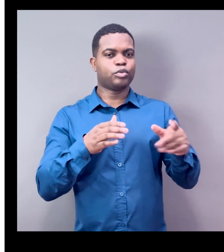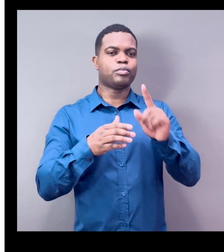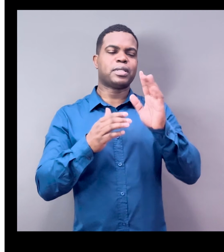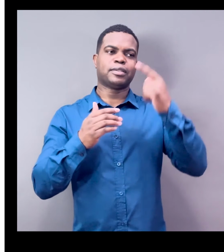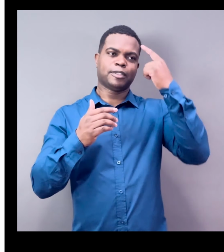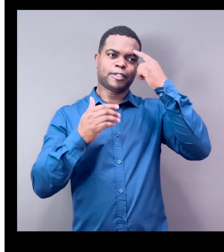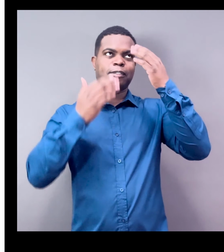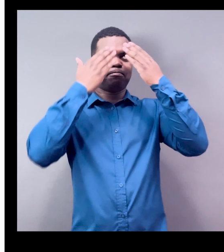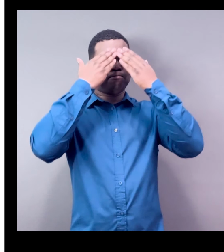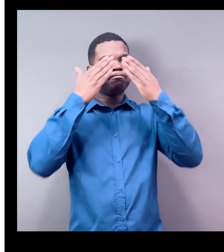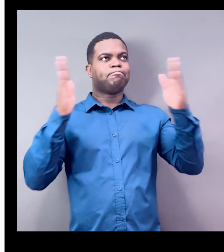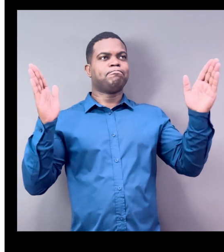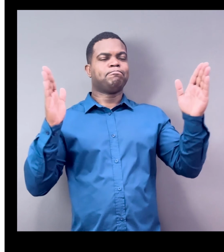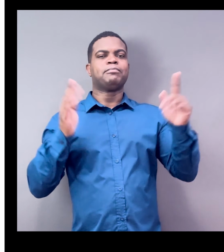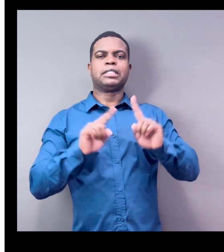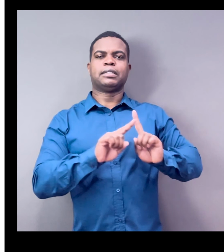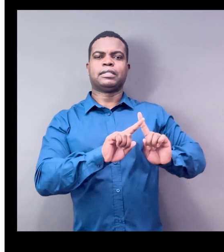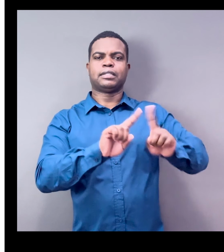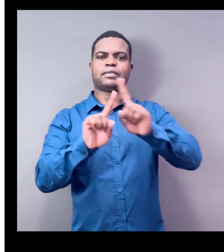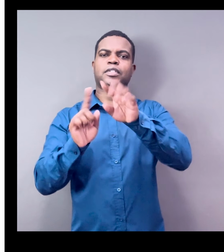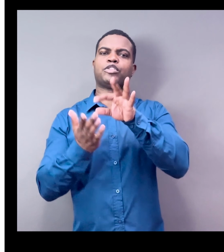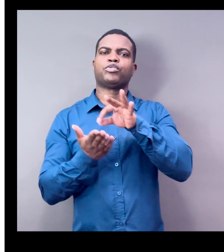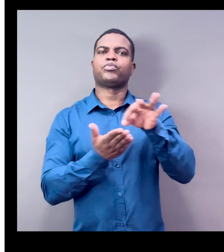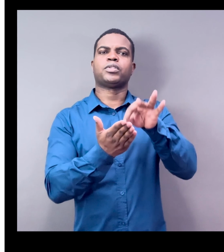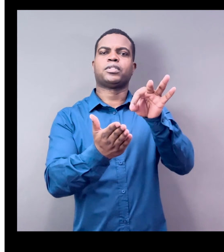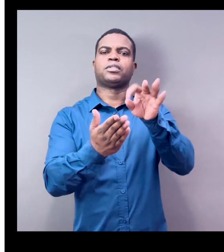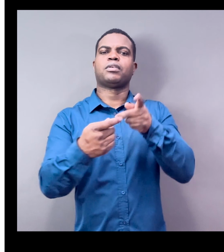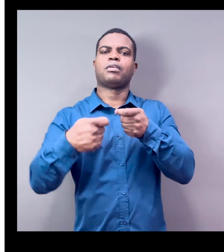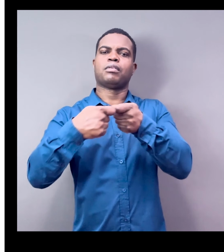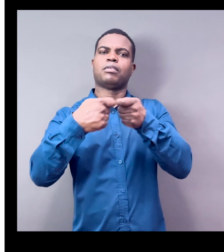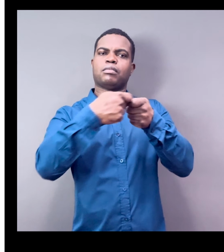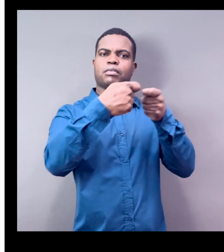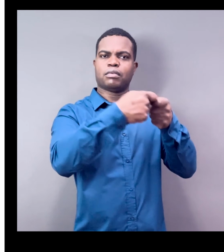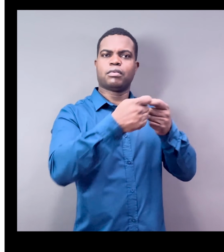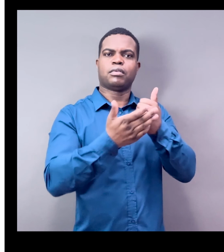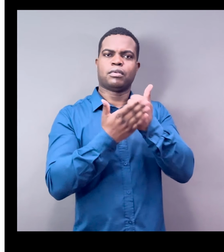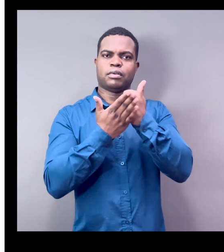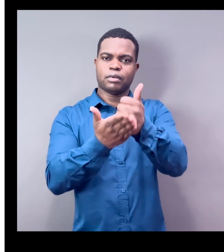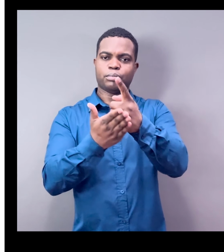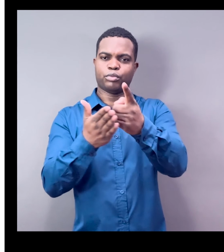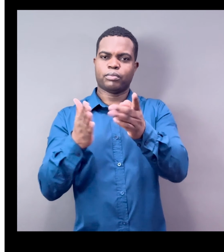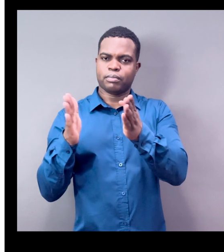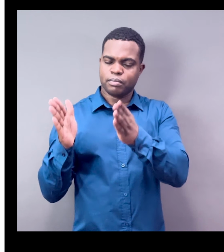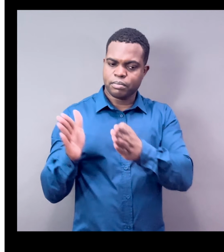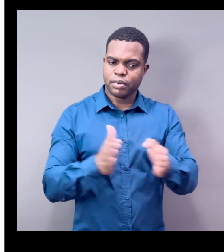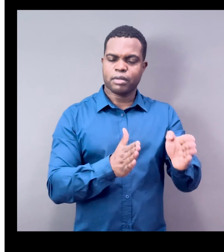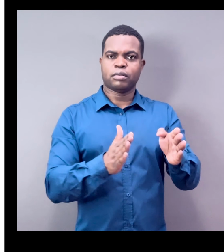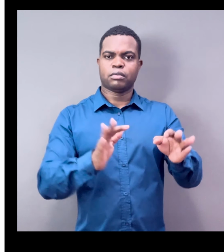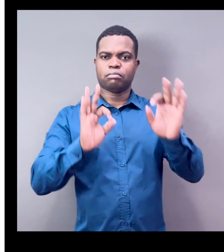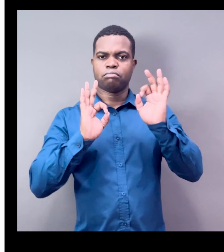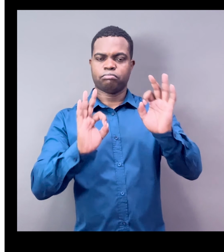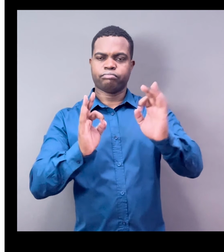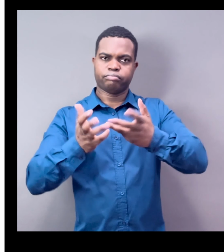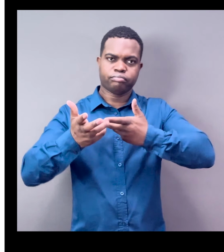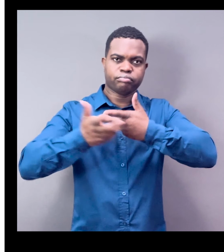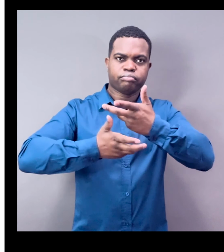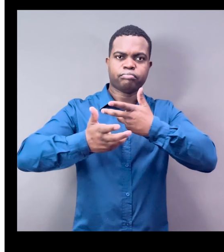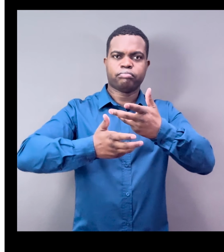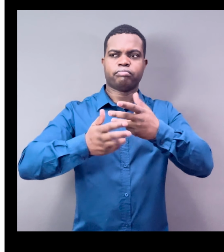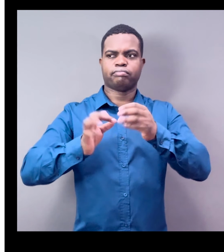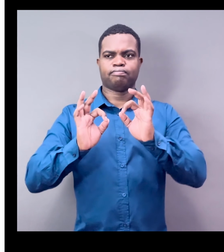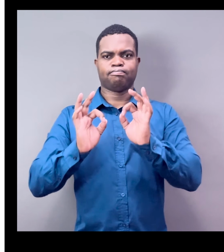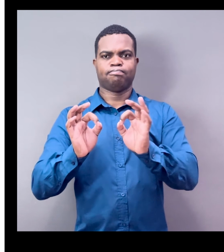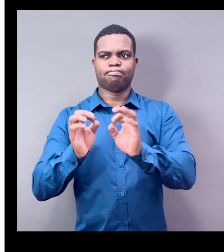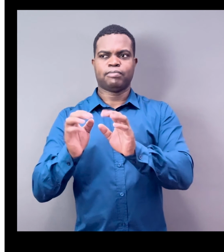open your minds towards different engagement strategies you can plot to help you engage them